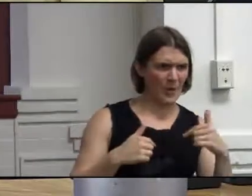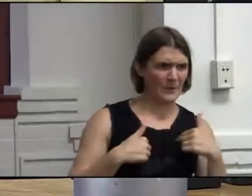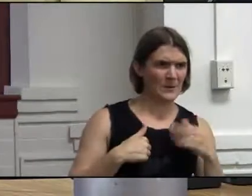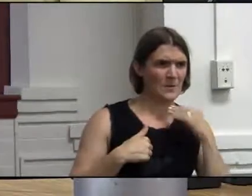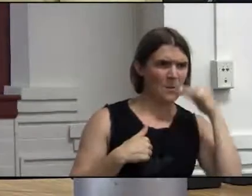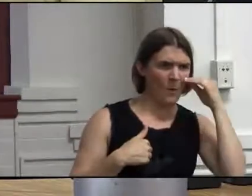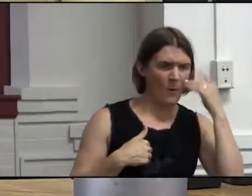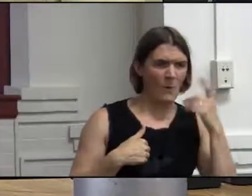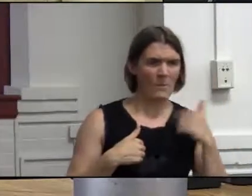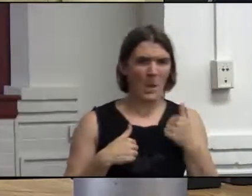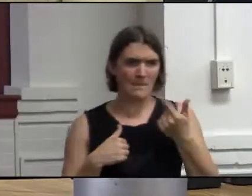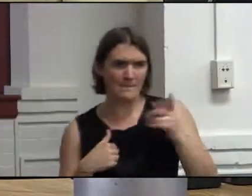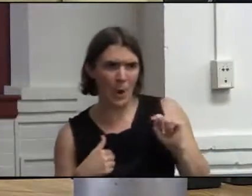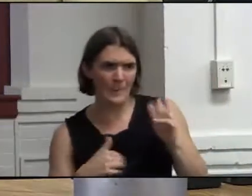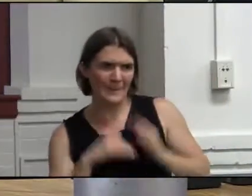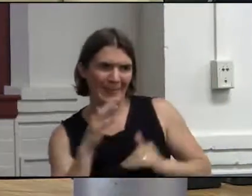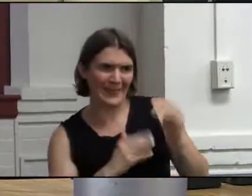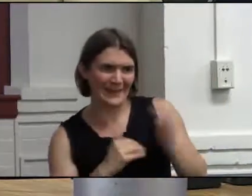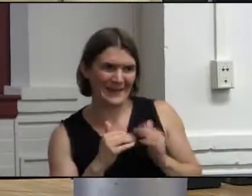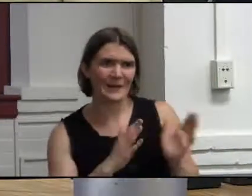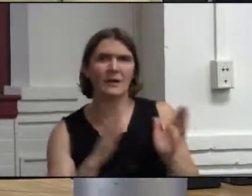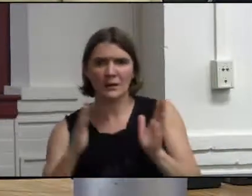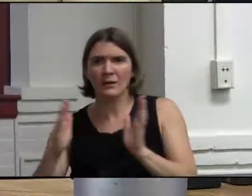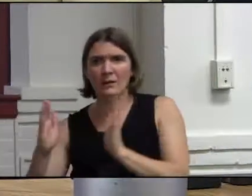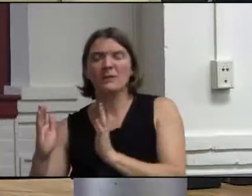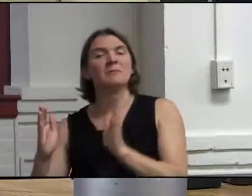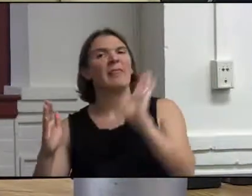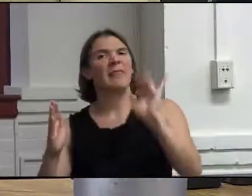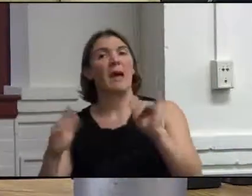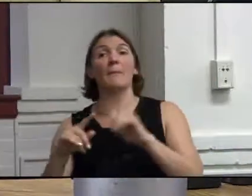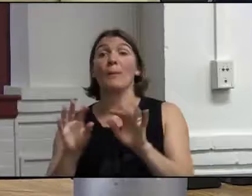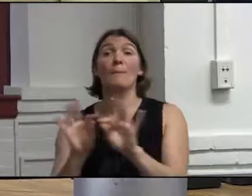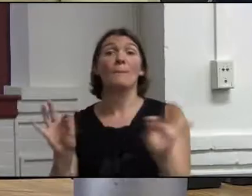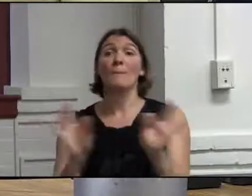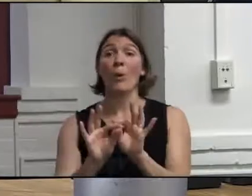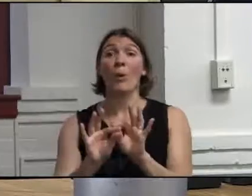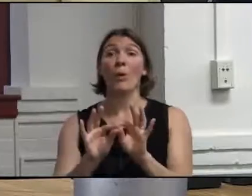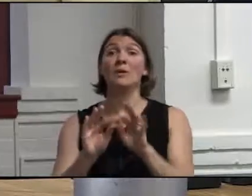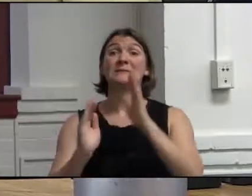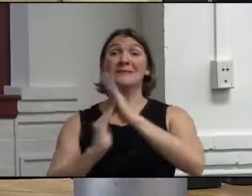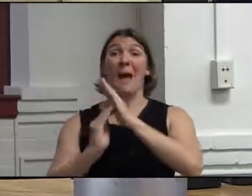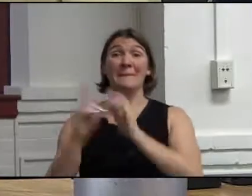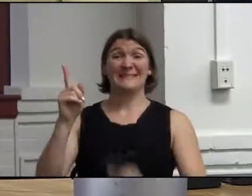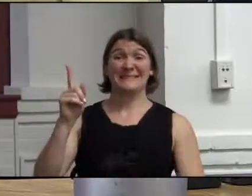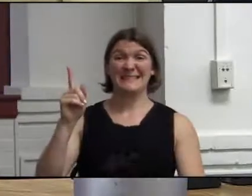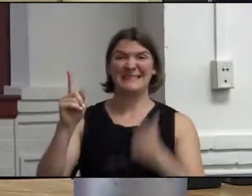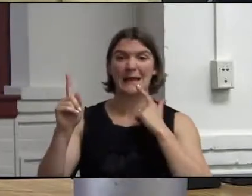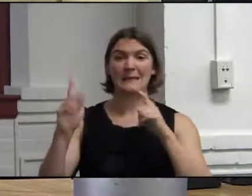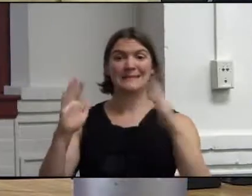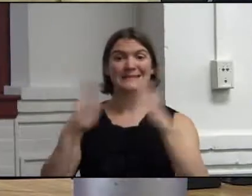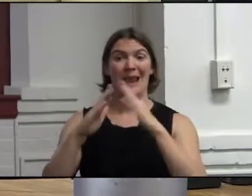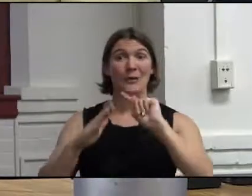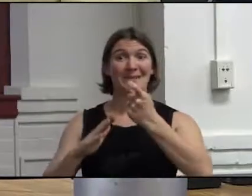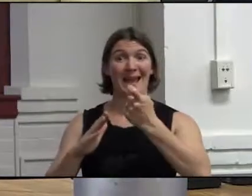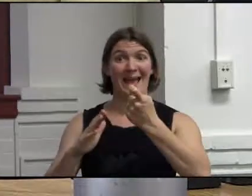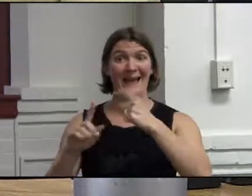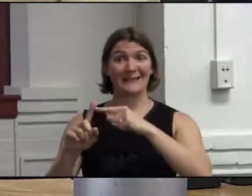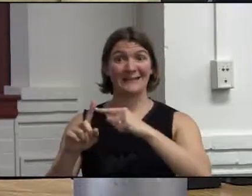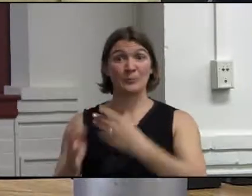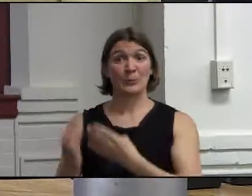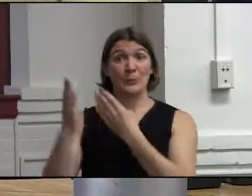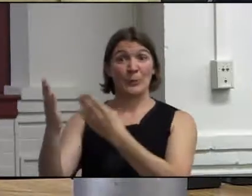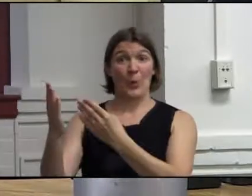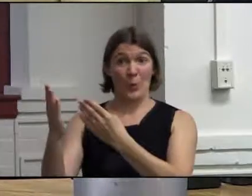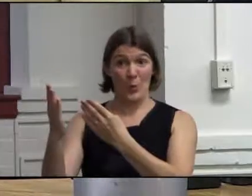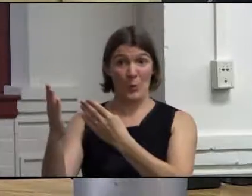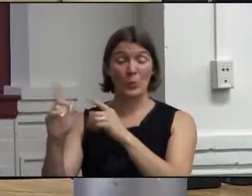might be and how it would particularly affect you. But the most important part is at the very top where the municipal tax rate is shown as being proposed to